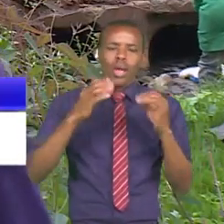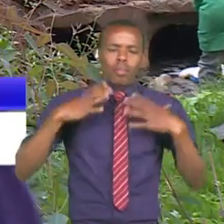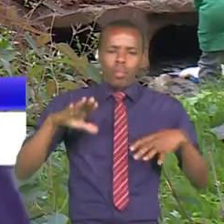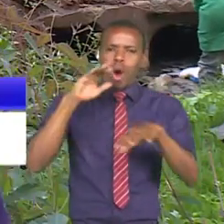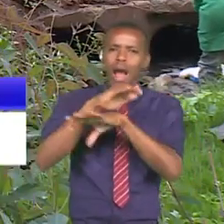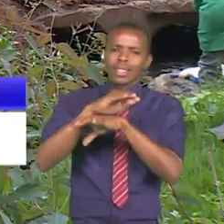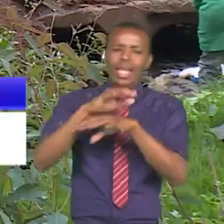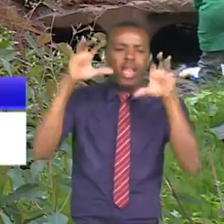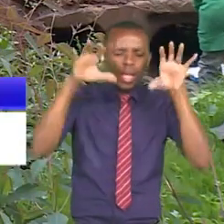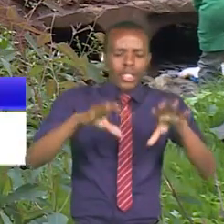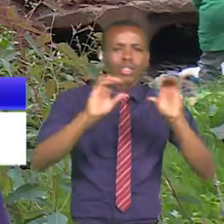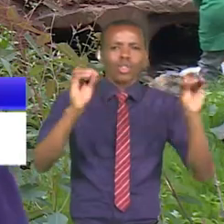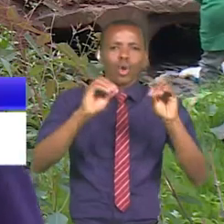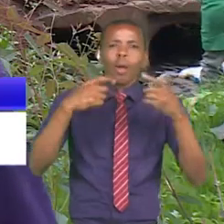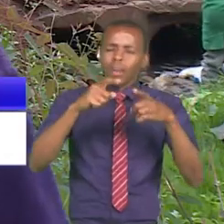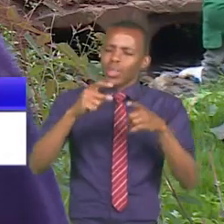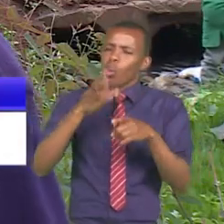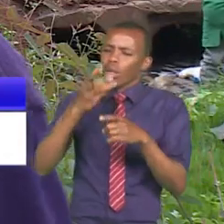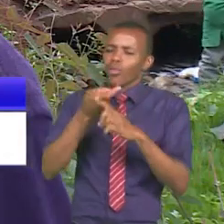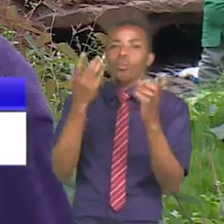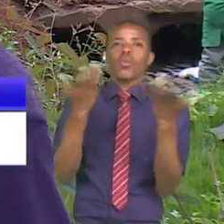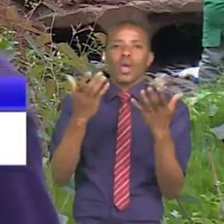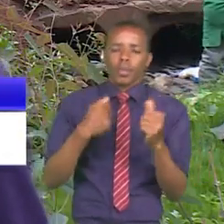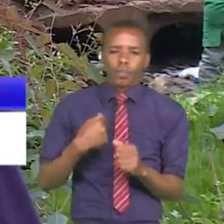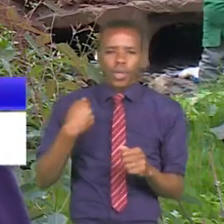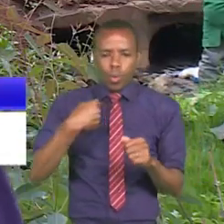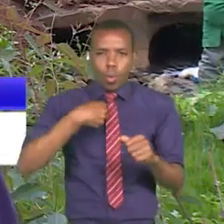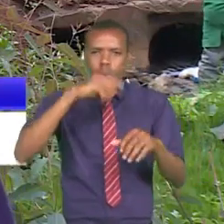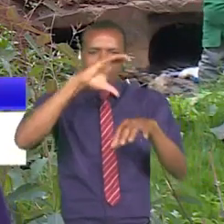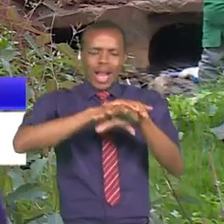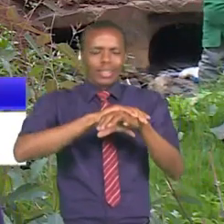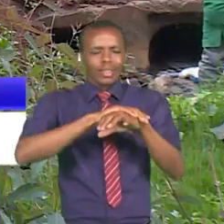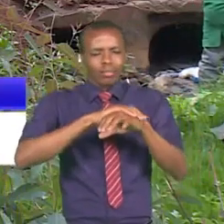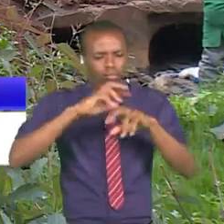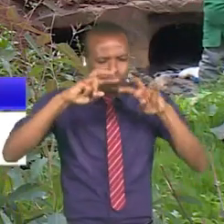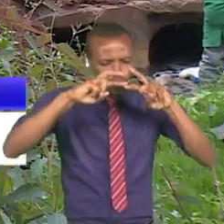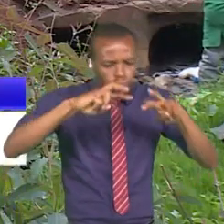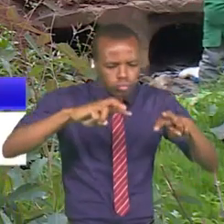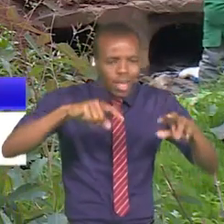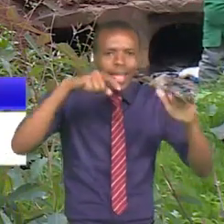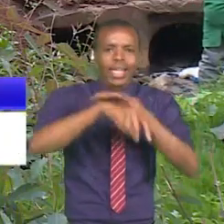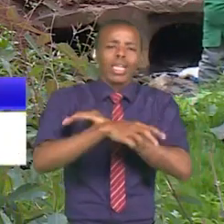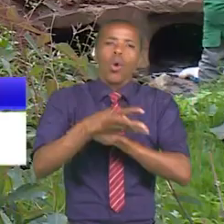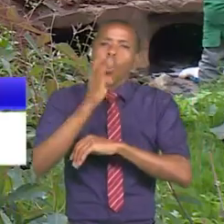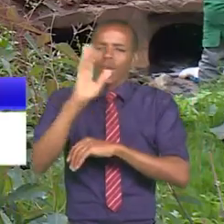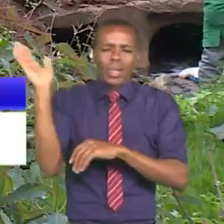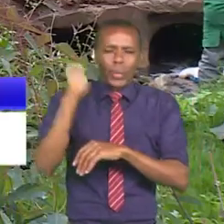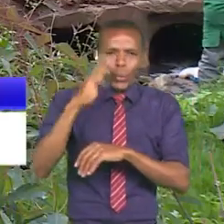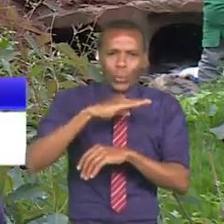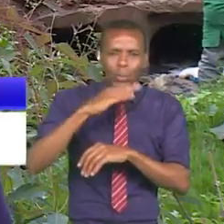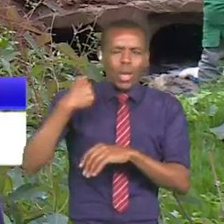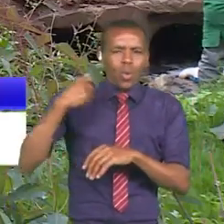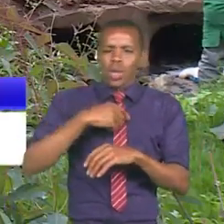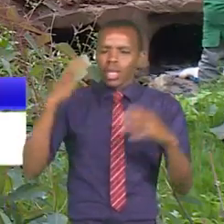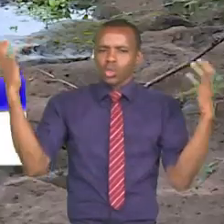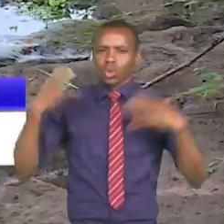wanauliza mvua inyeshi, na hii maji inatoka wapi. Na tunapata kuangalia ndani, tunapata ni sewage yote iko ndani, paka tunashindwa